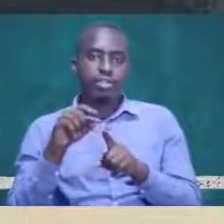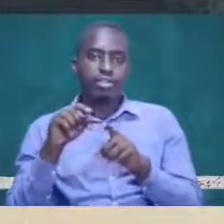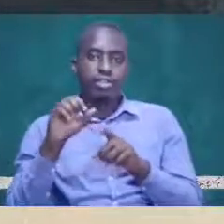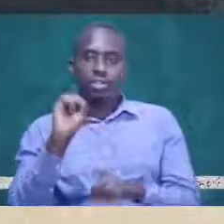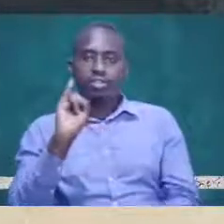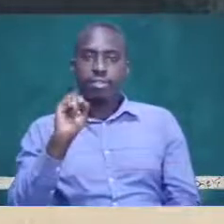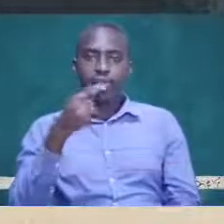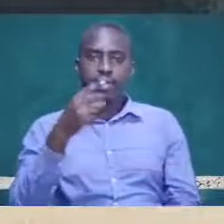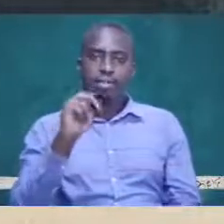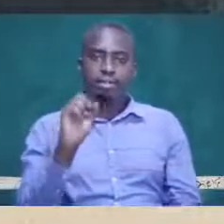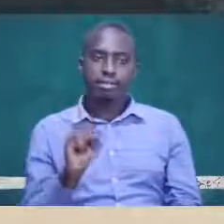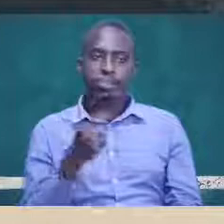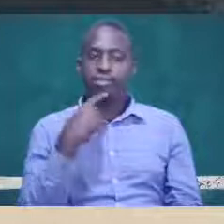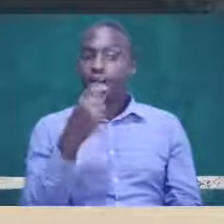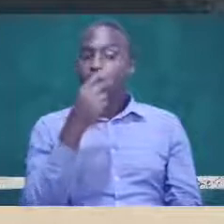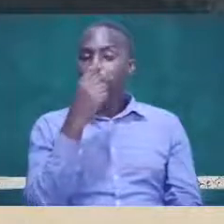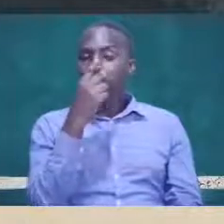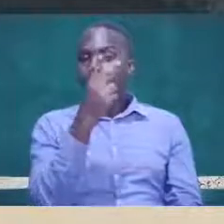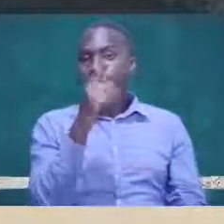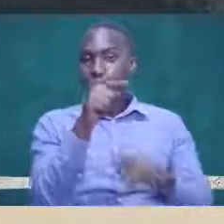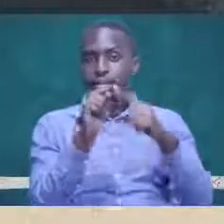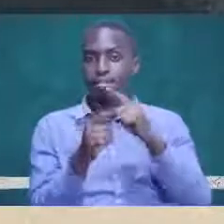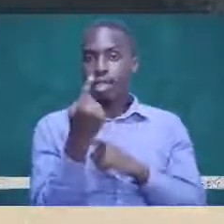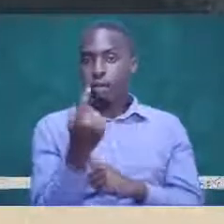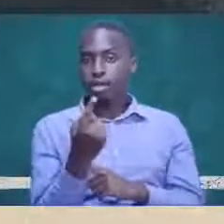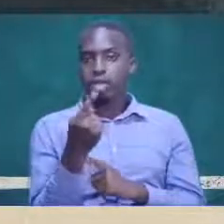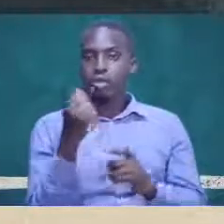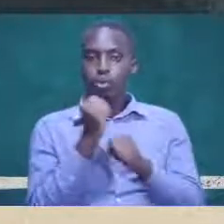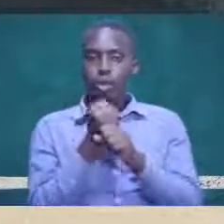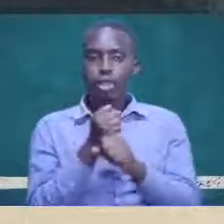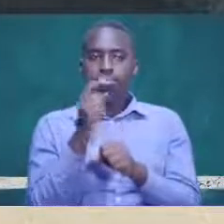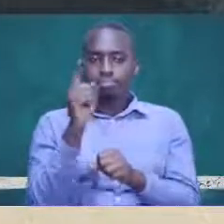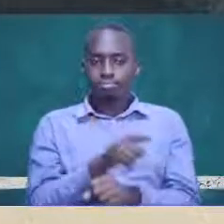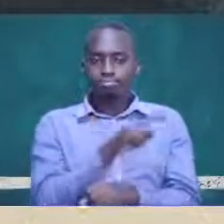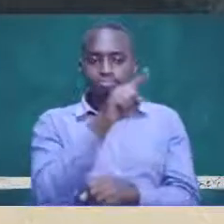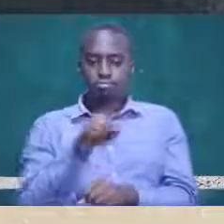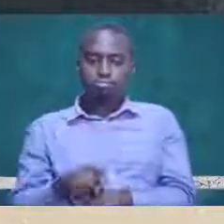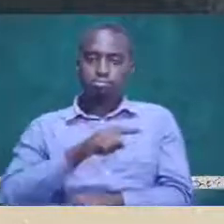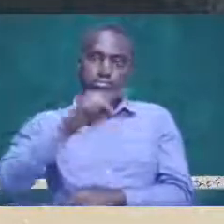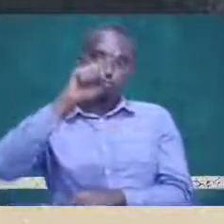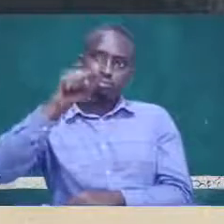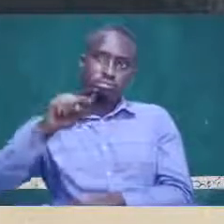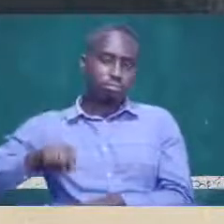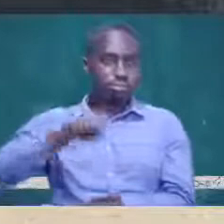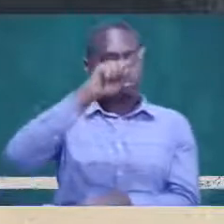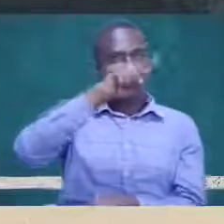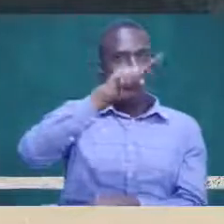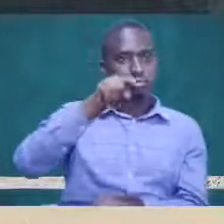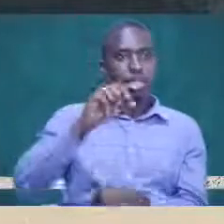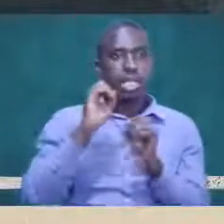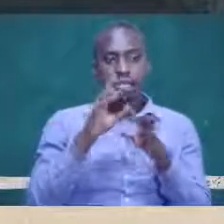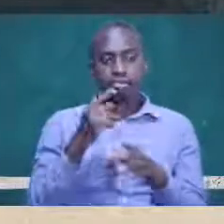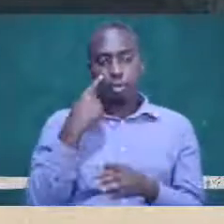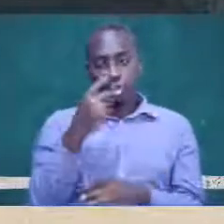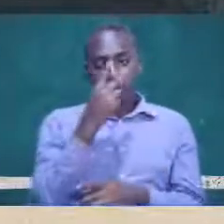number, which is 2 divided by 1. Now, cross multiplication. Now, if you get 2